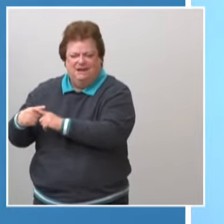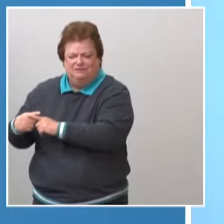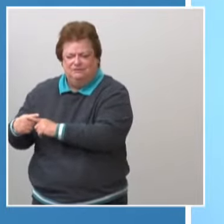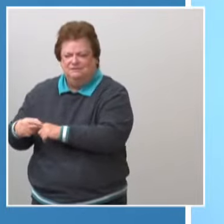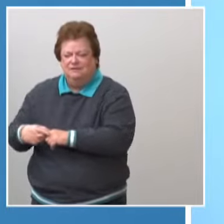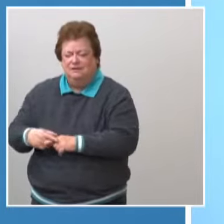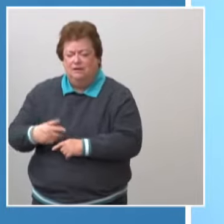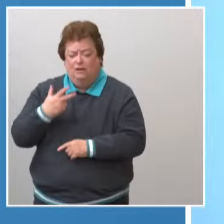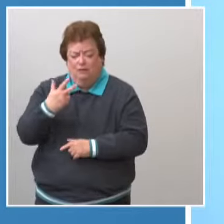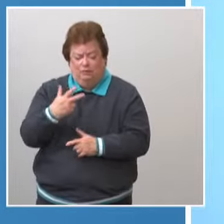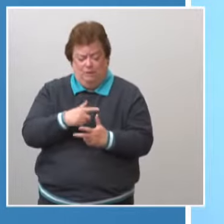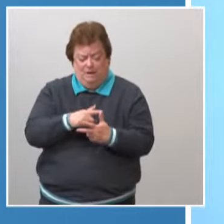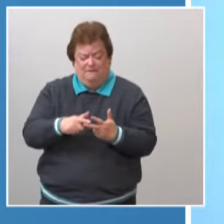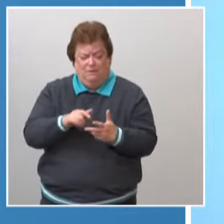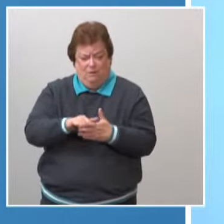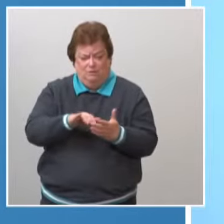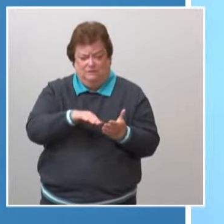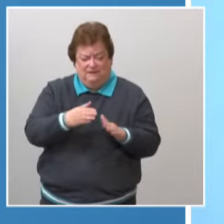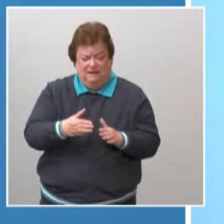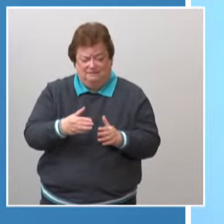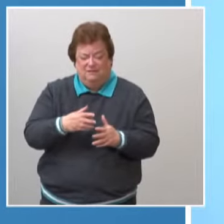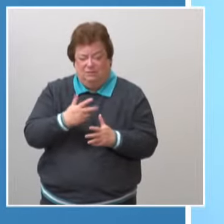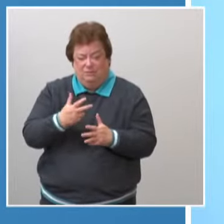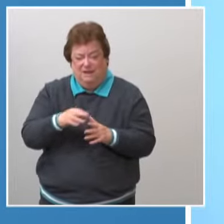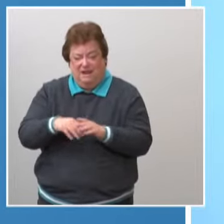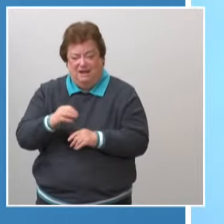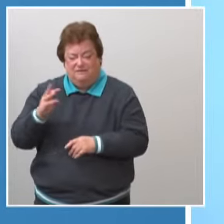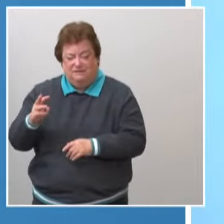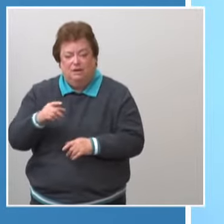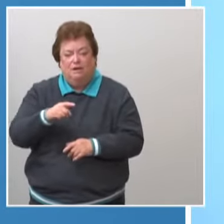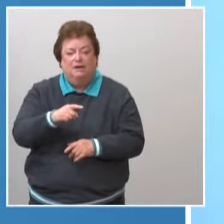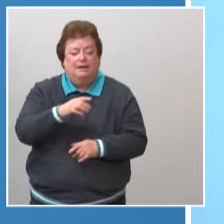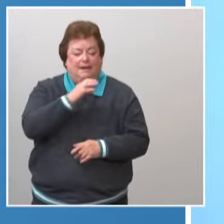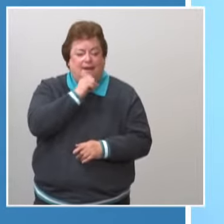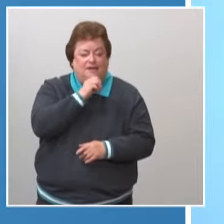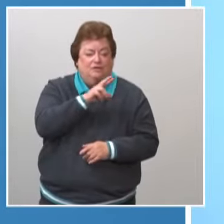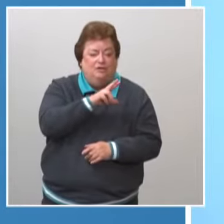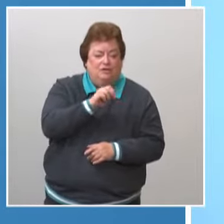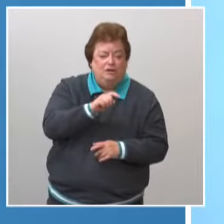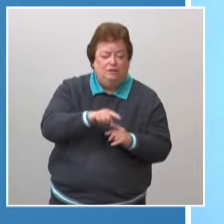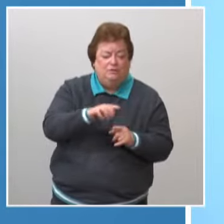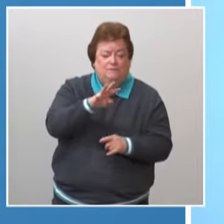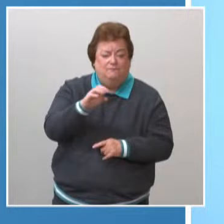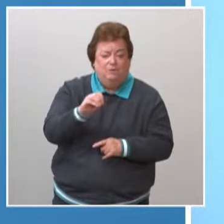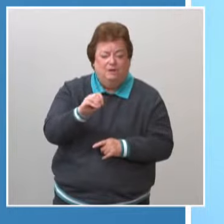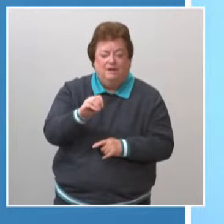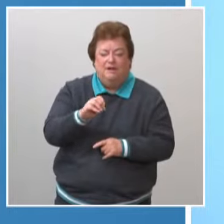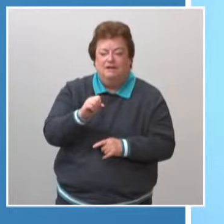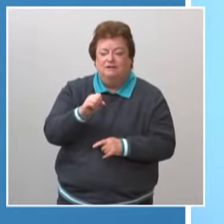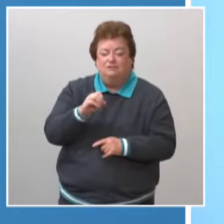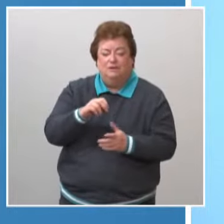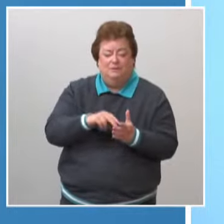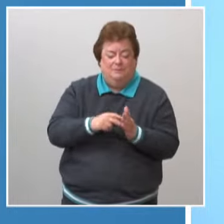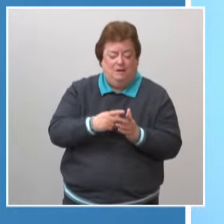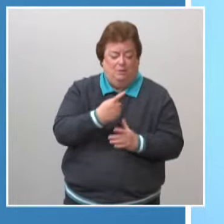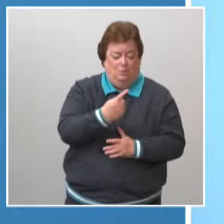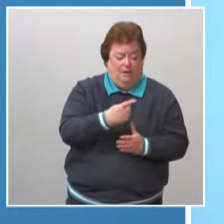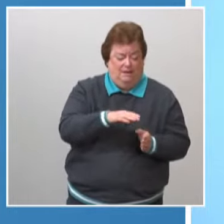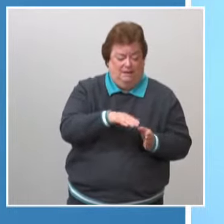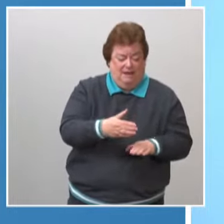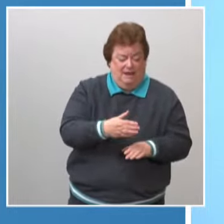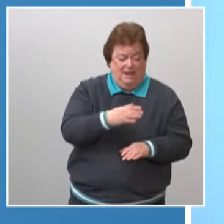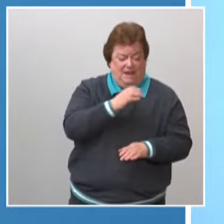fact, 3 of those 6 were in their 30s or 40s. So essentially, again, 1 in their 30s or 40s